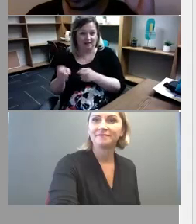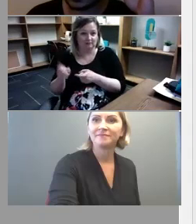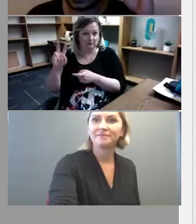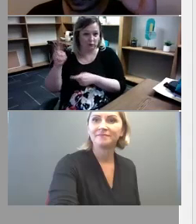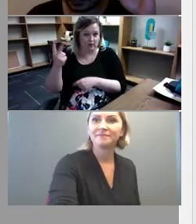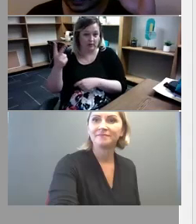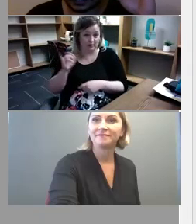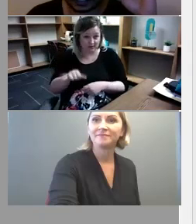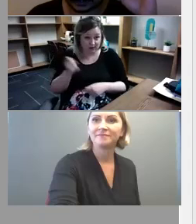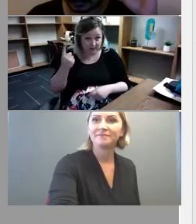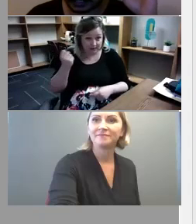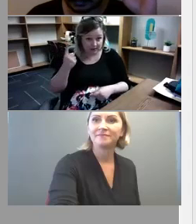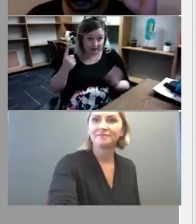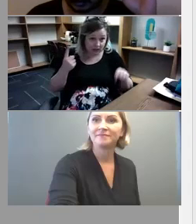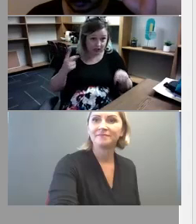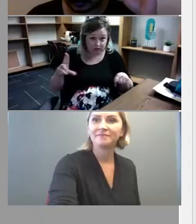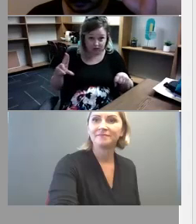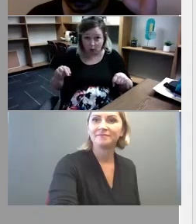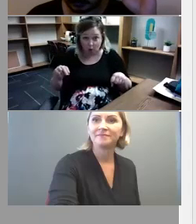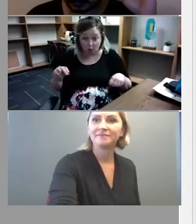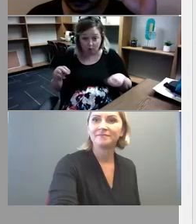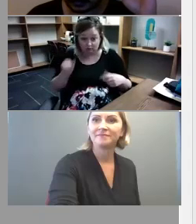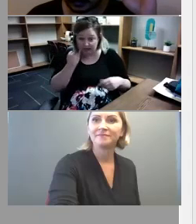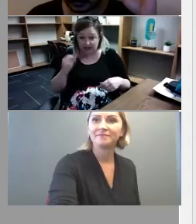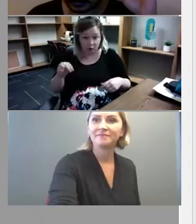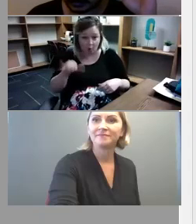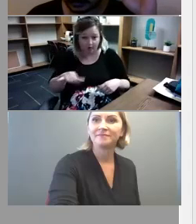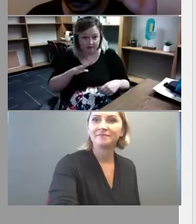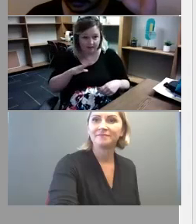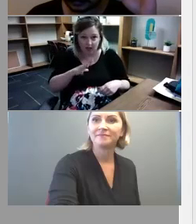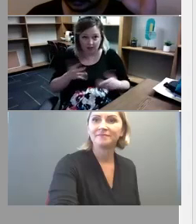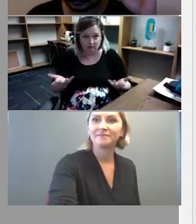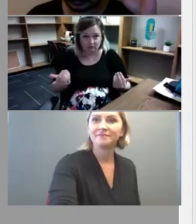Yes, no, no is fine. I'm assuming a no.